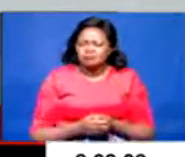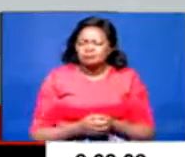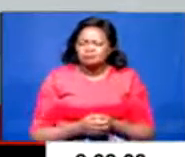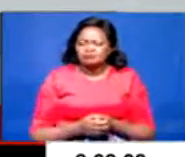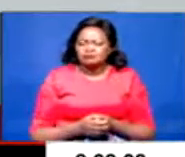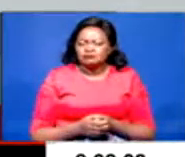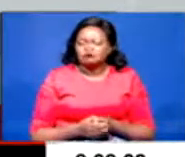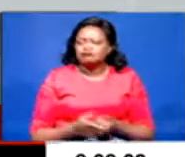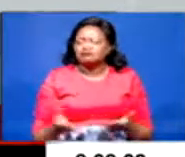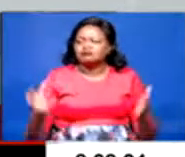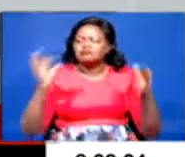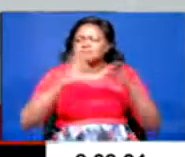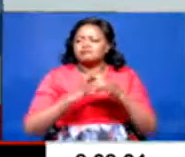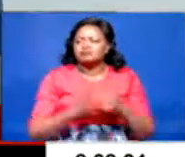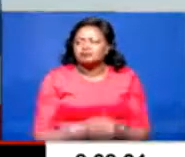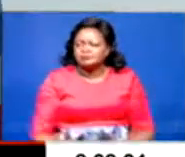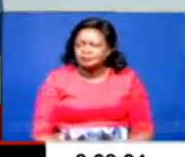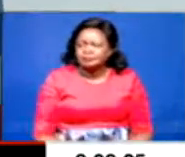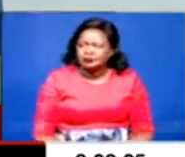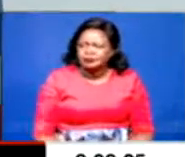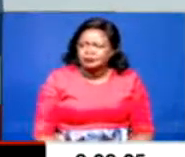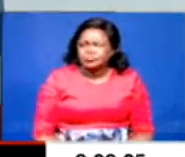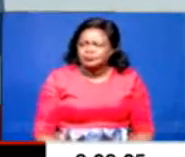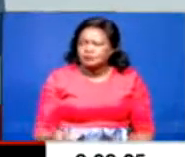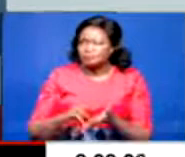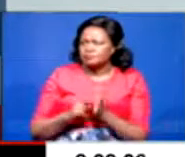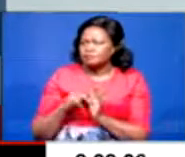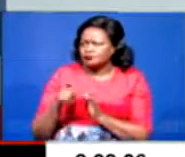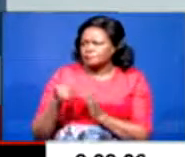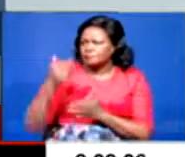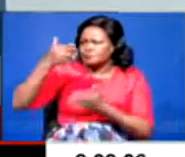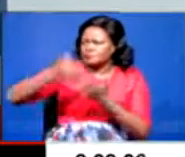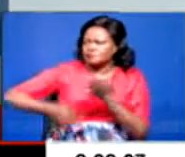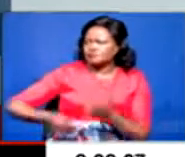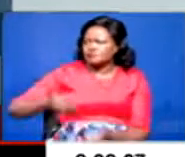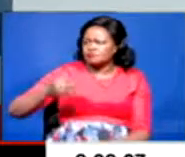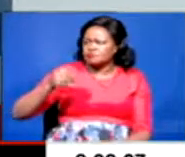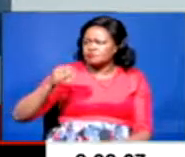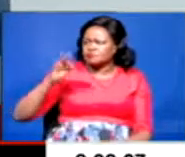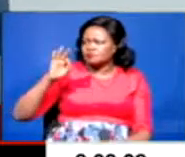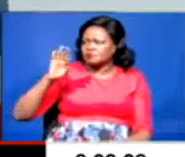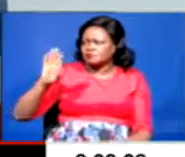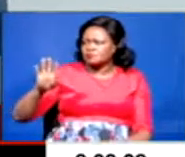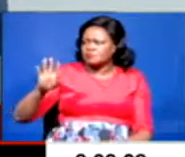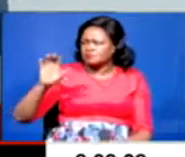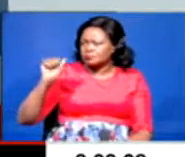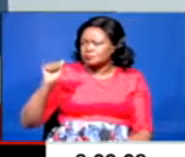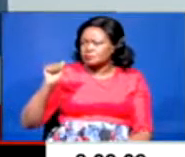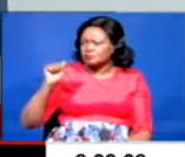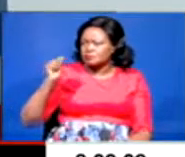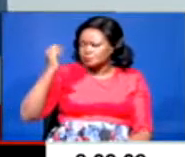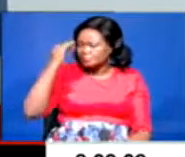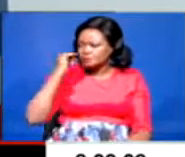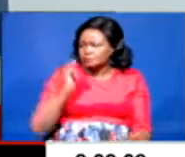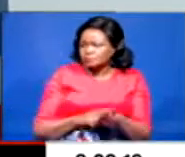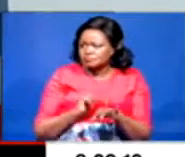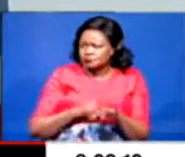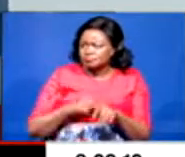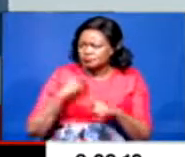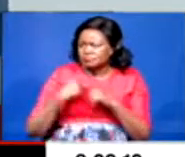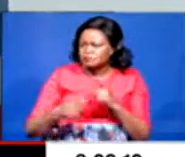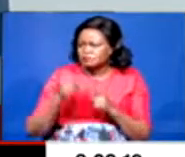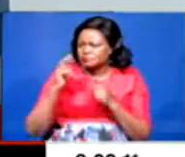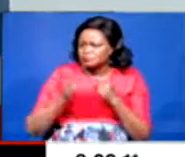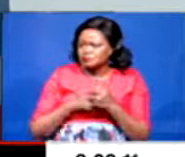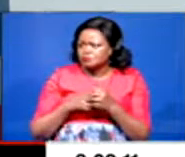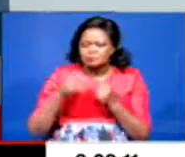marry. So this notorious Form 34A, because even during 2017 court